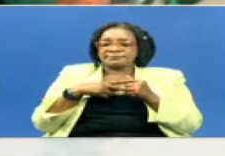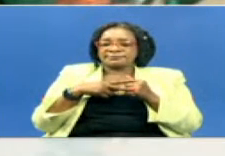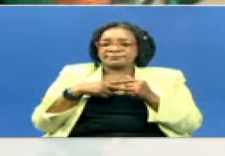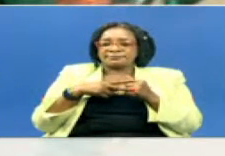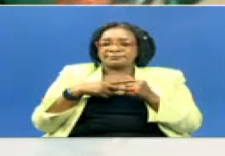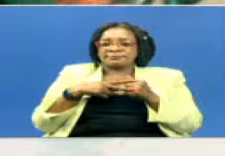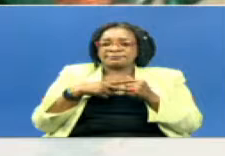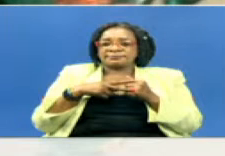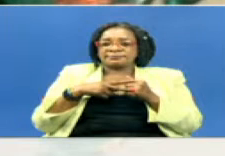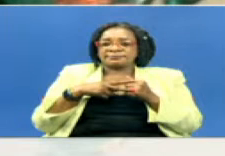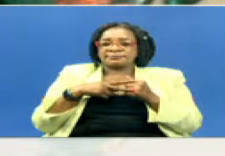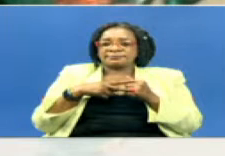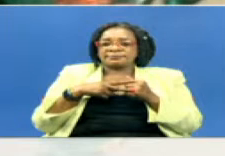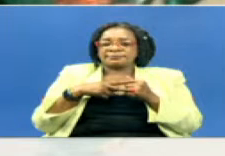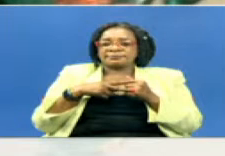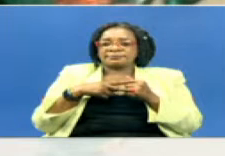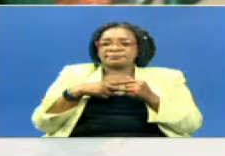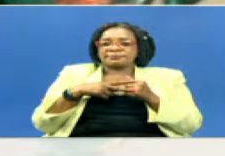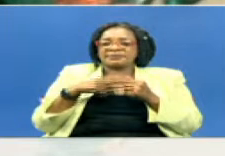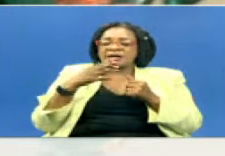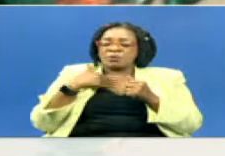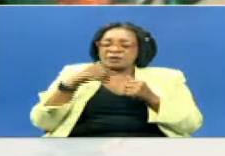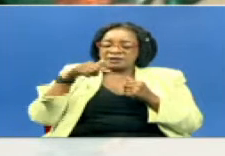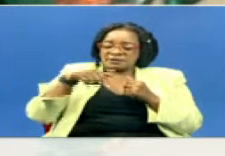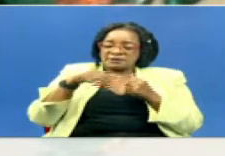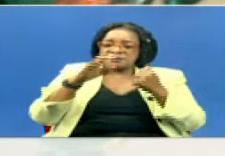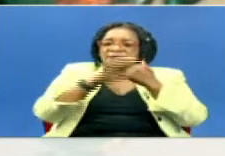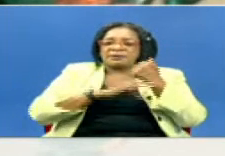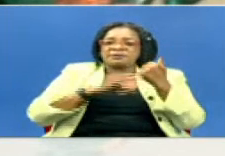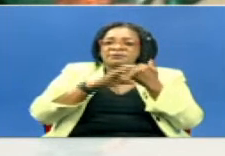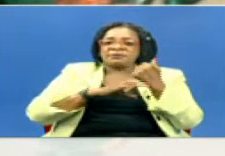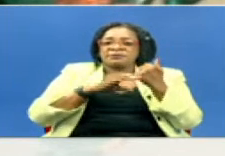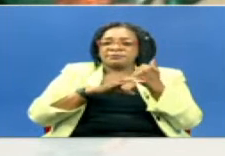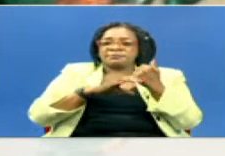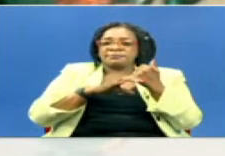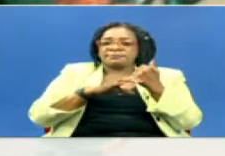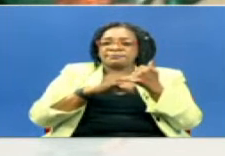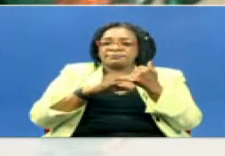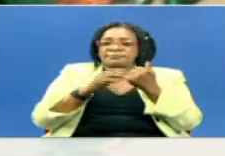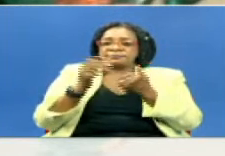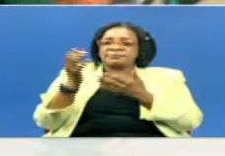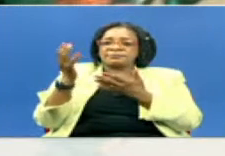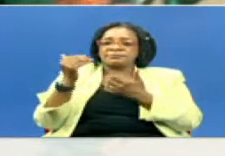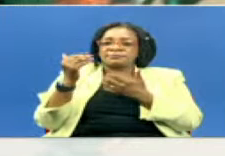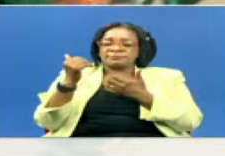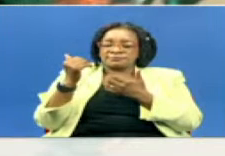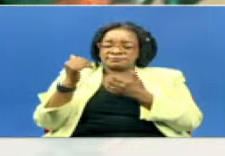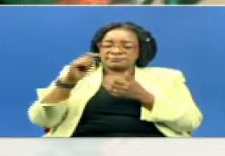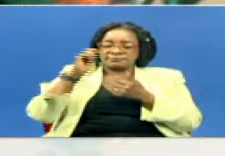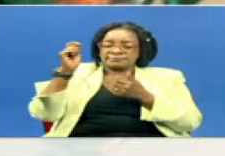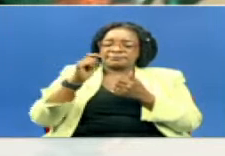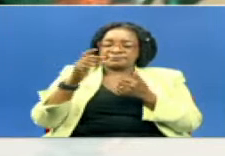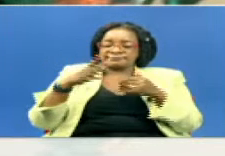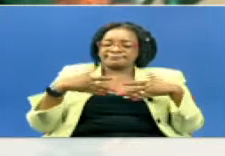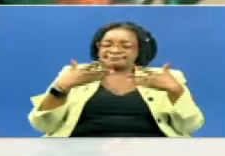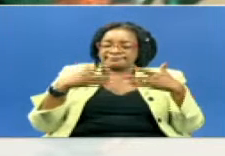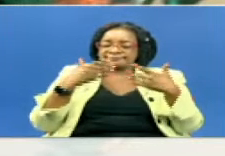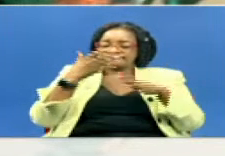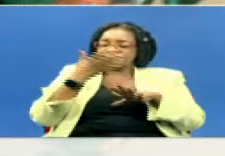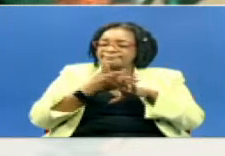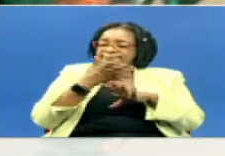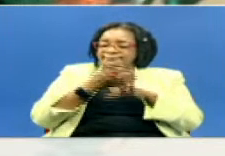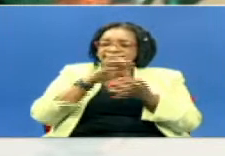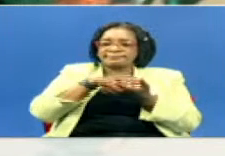see of Kalonzo, I want to, this country, I wish Kenyans happiness under this very difficult